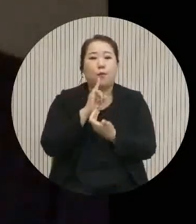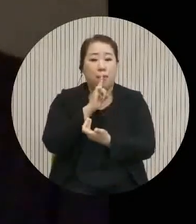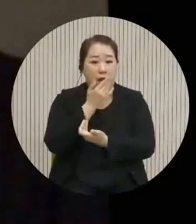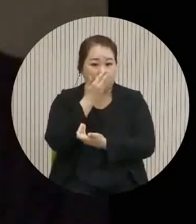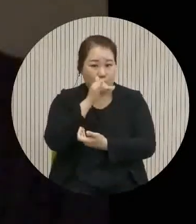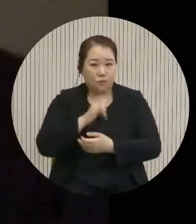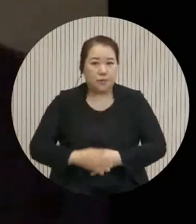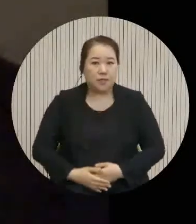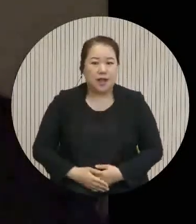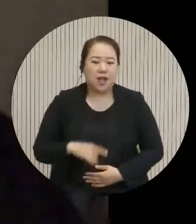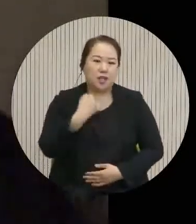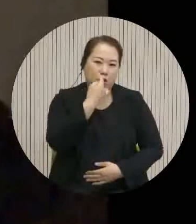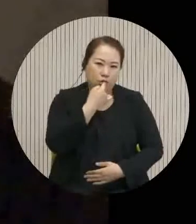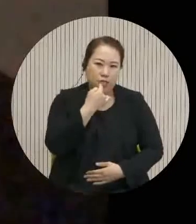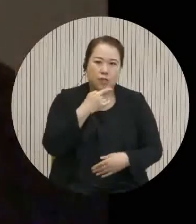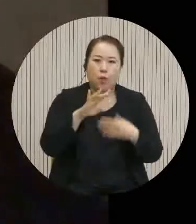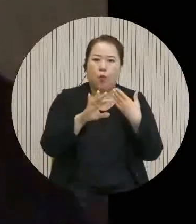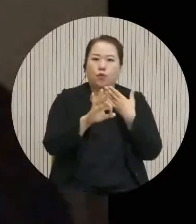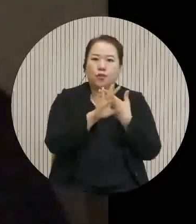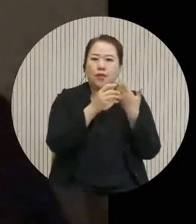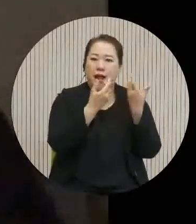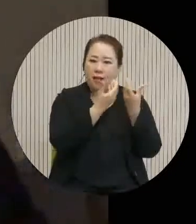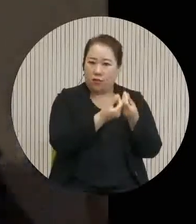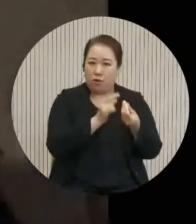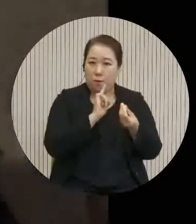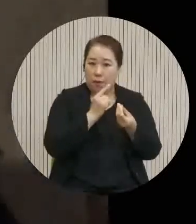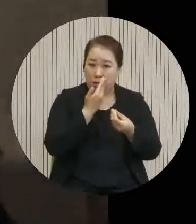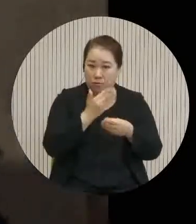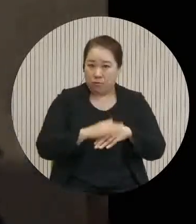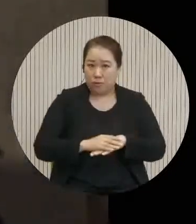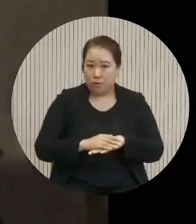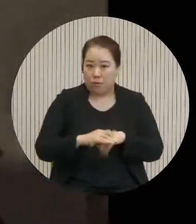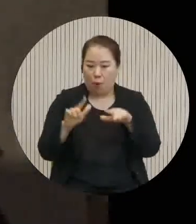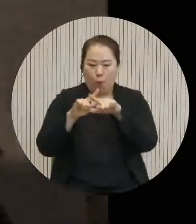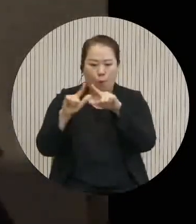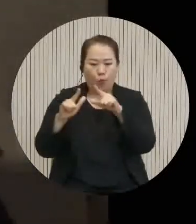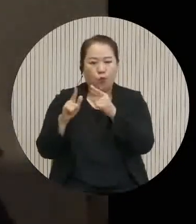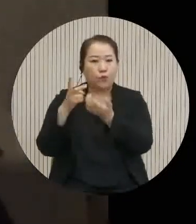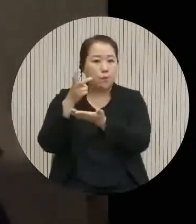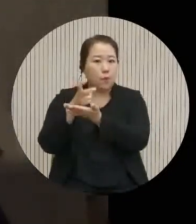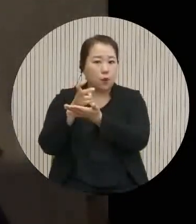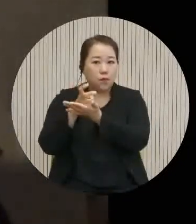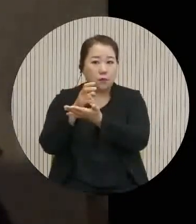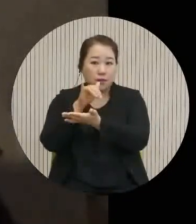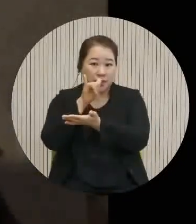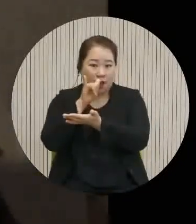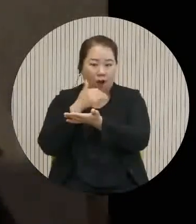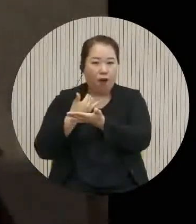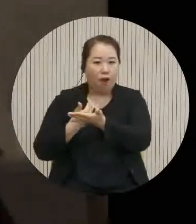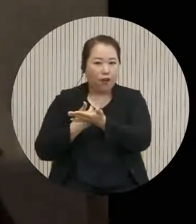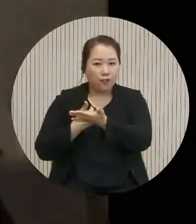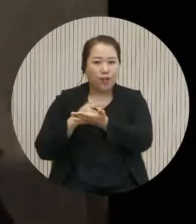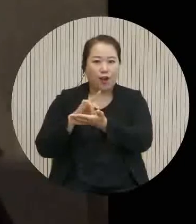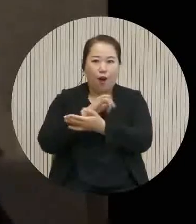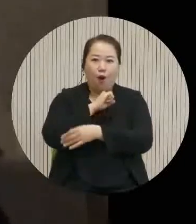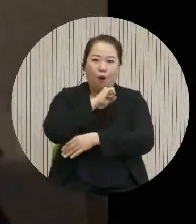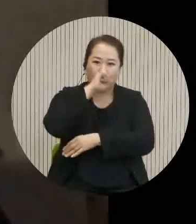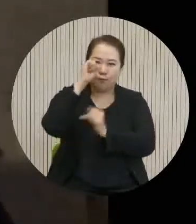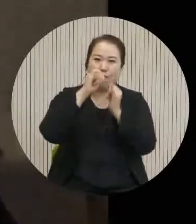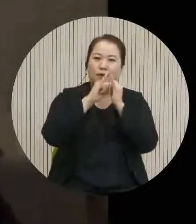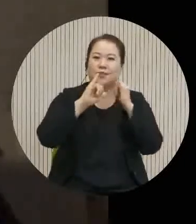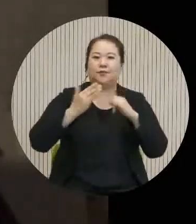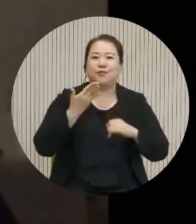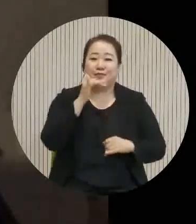have a universal like this. Let's say I've done this. I have the hypothesis that all languages have pronouns, and I become very